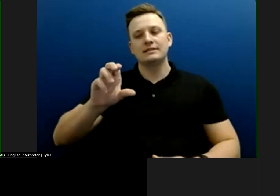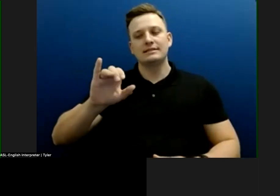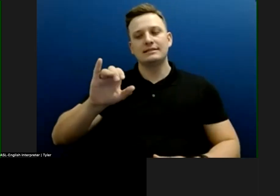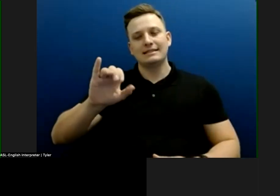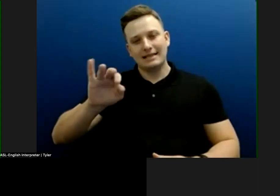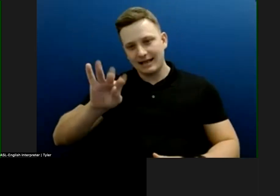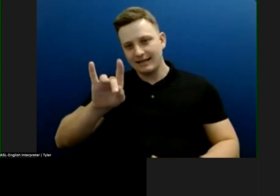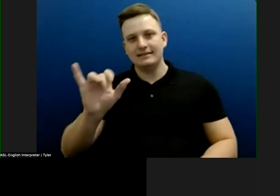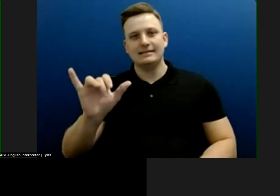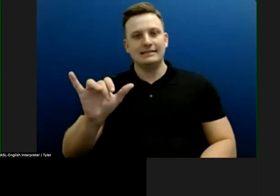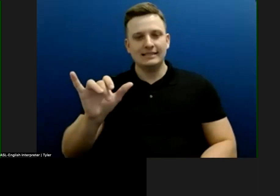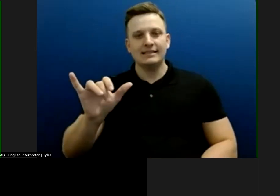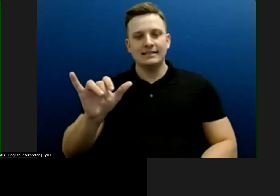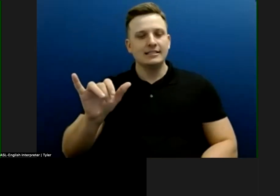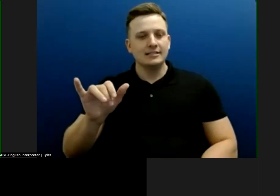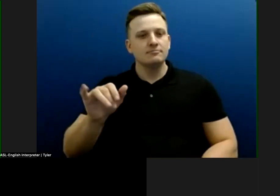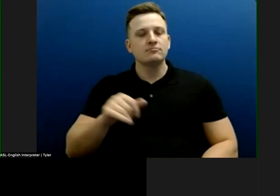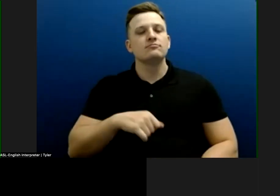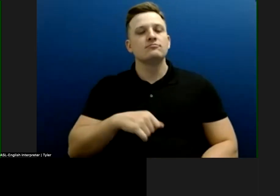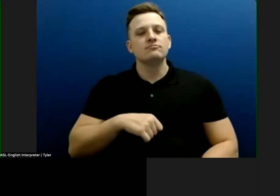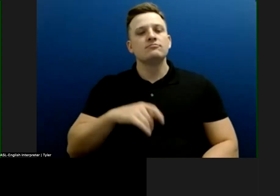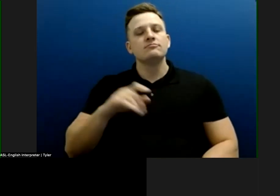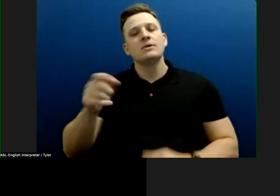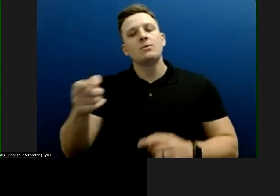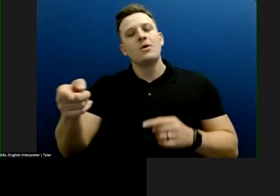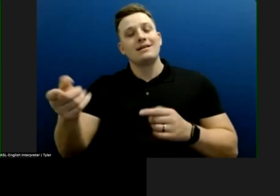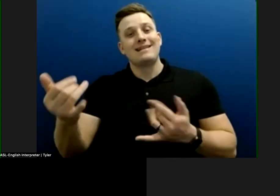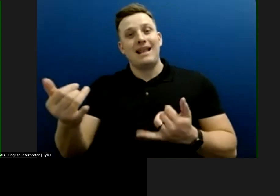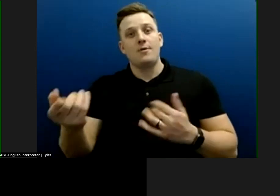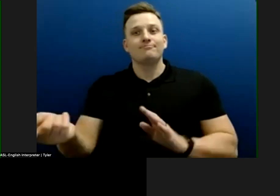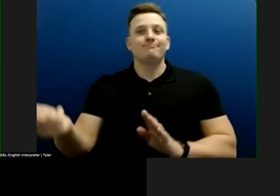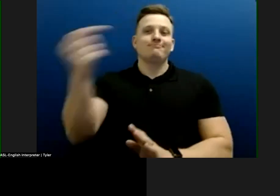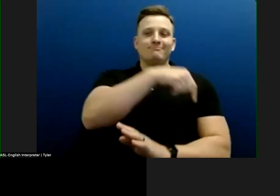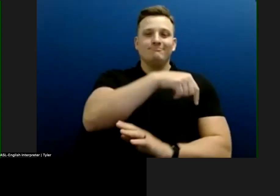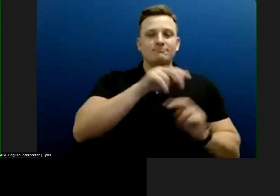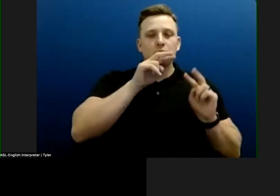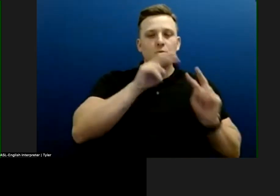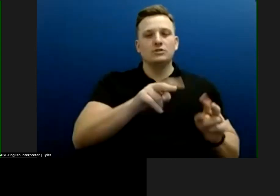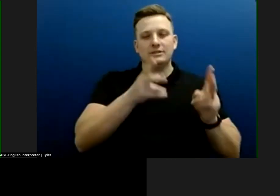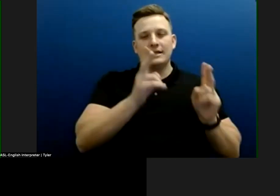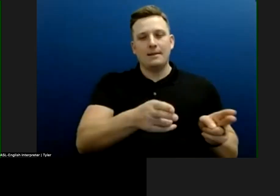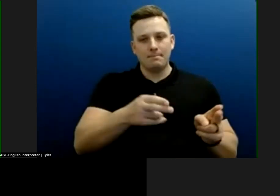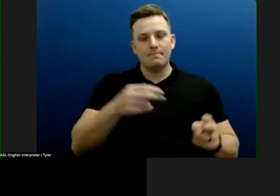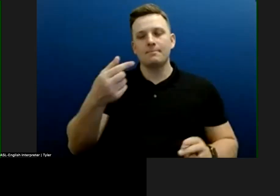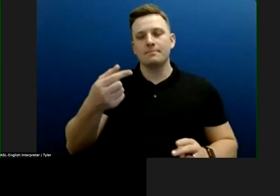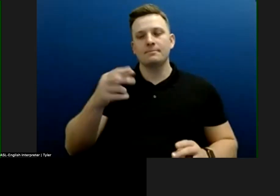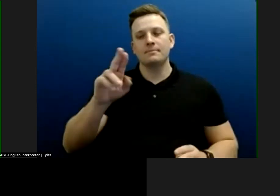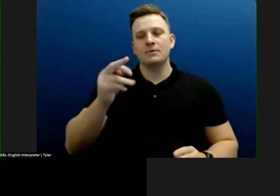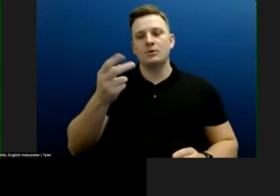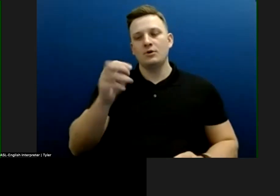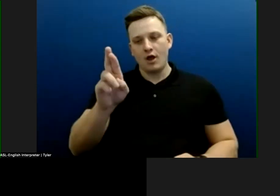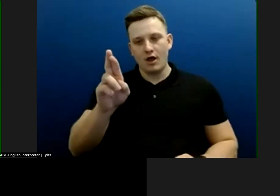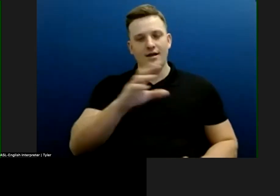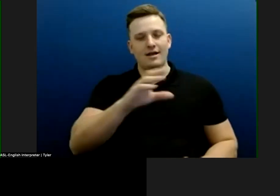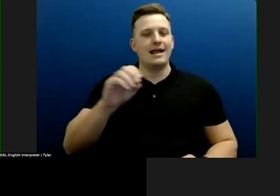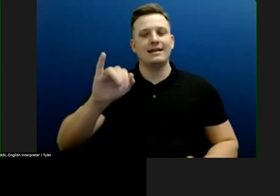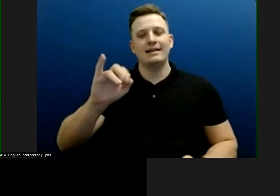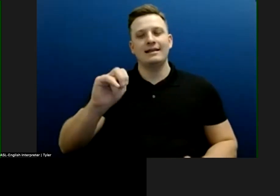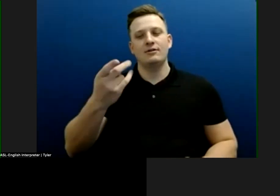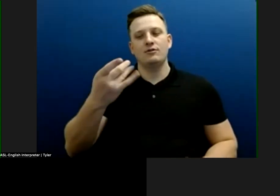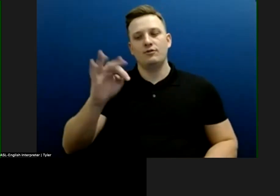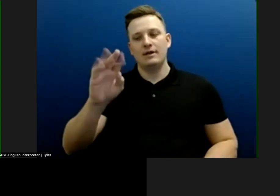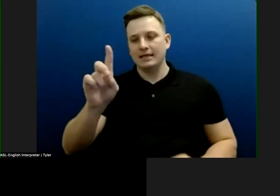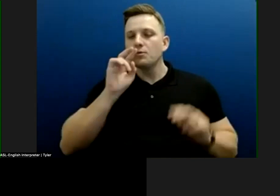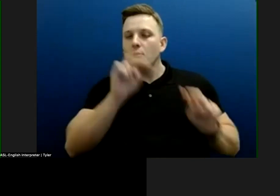and watch the same clip of film with Gunnar and Ingrid, and